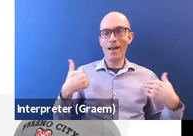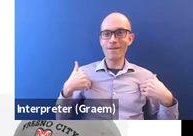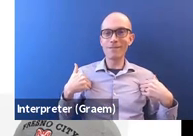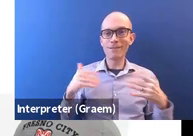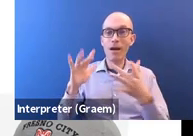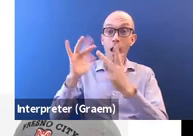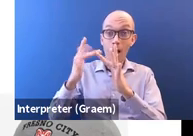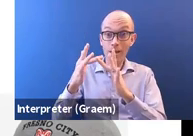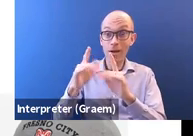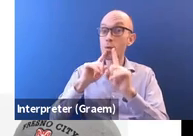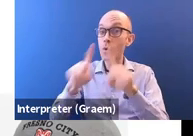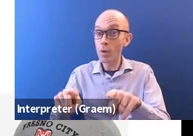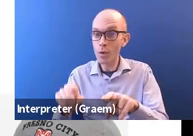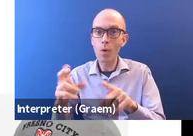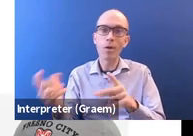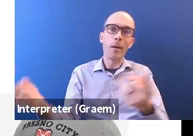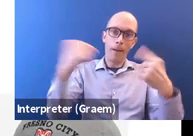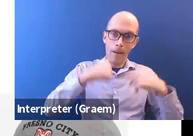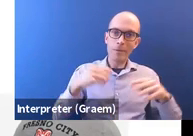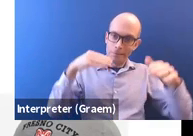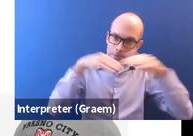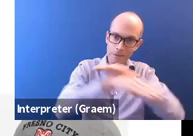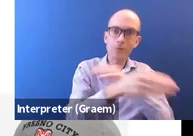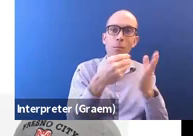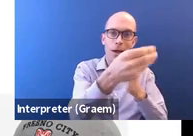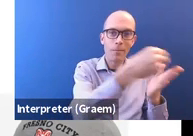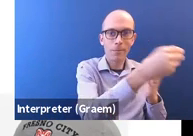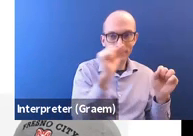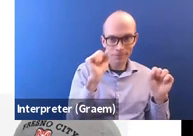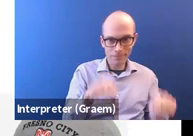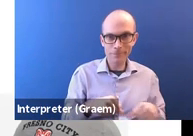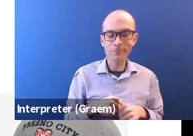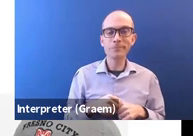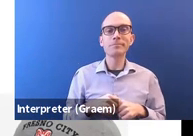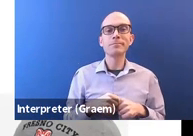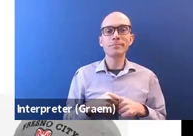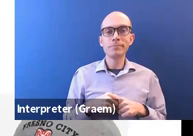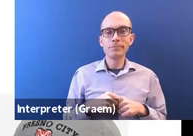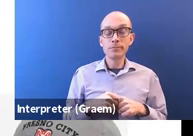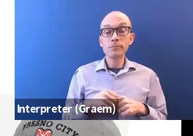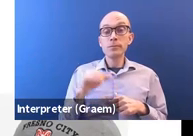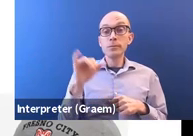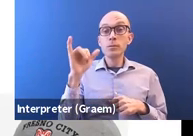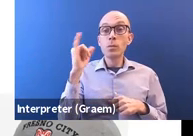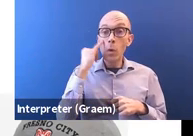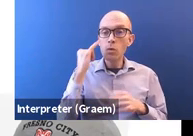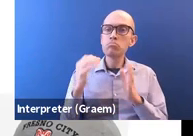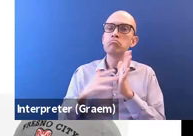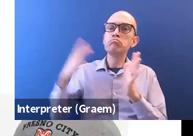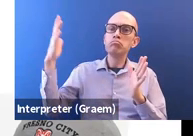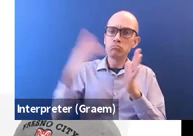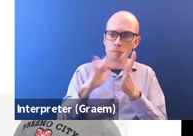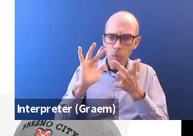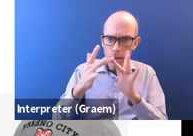in person and grab some cool stuff too. So definitely take advantage of it. And if you periodically check in online, we have a lot of good deals.